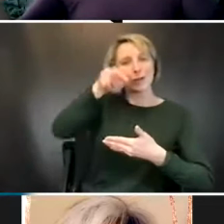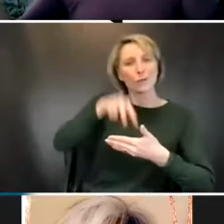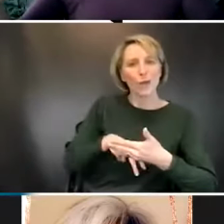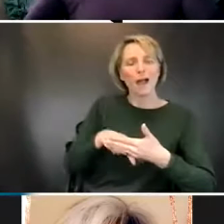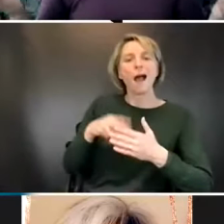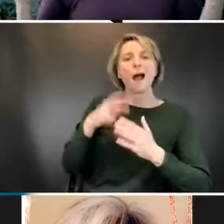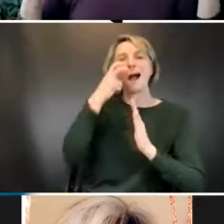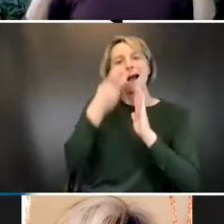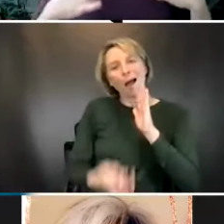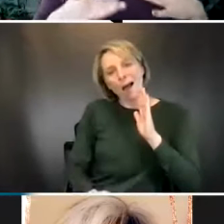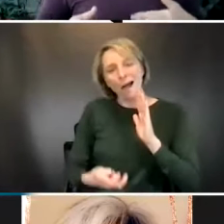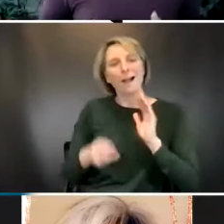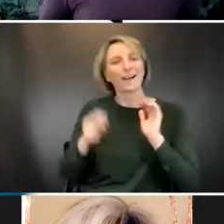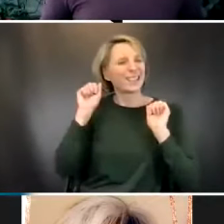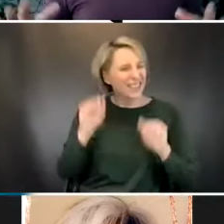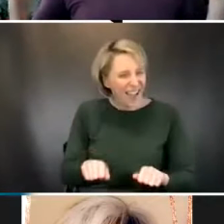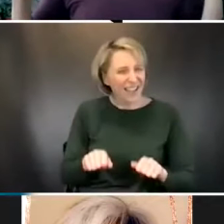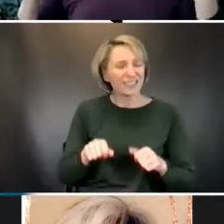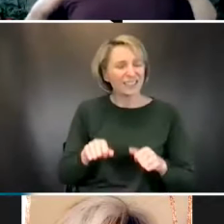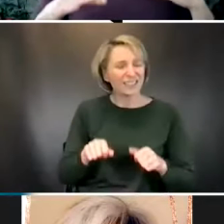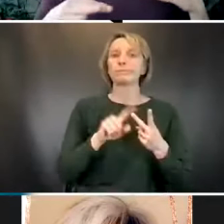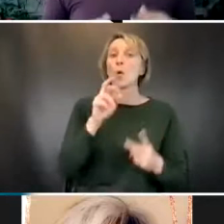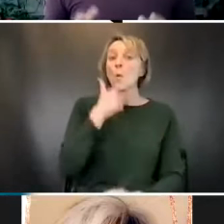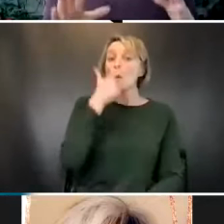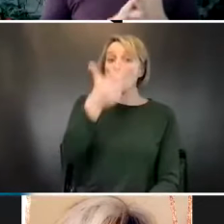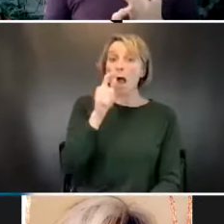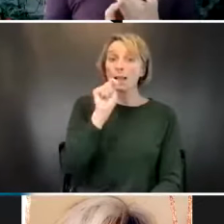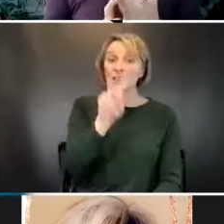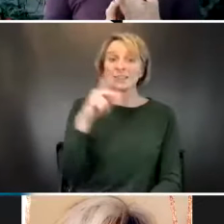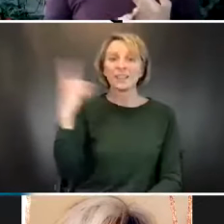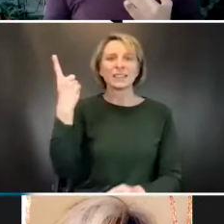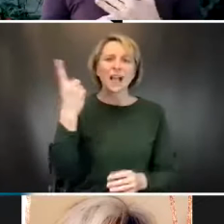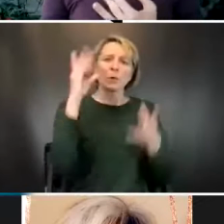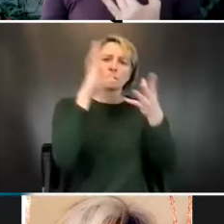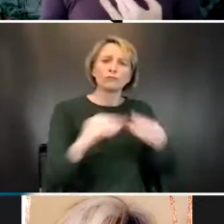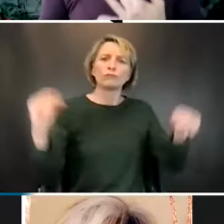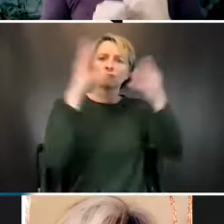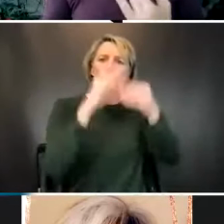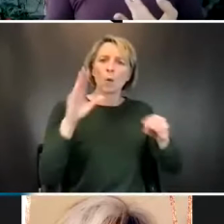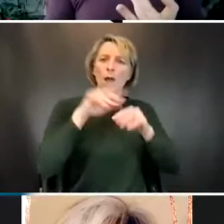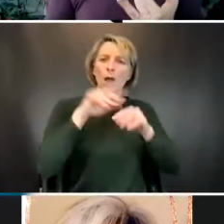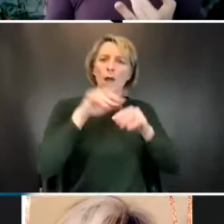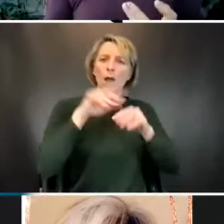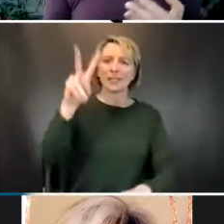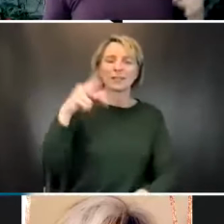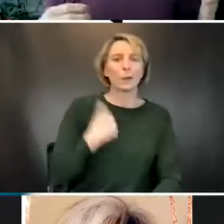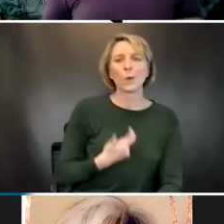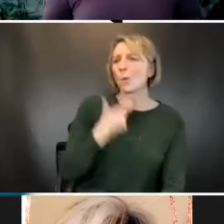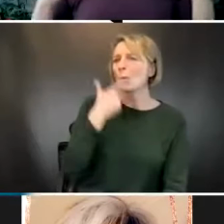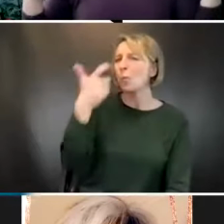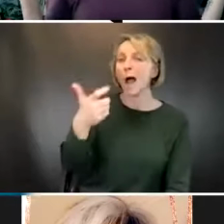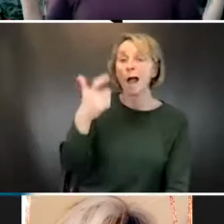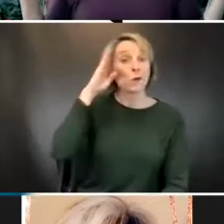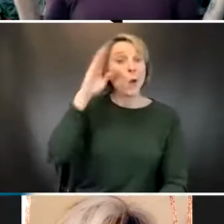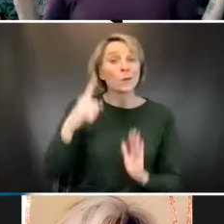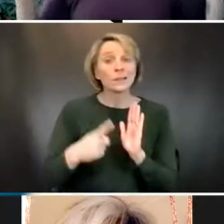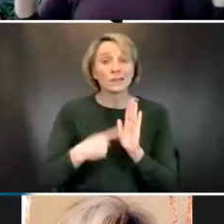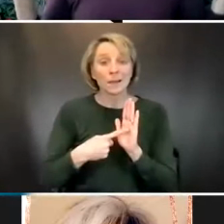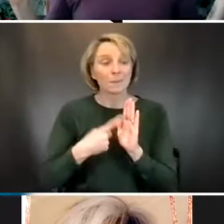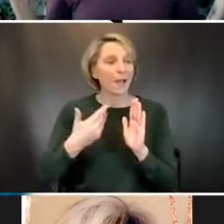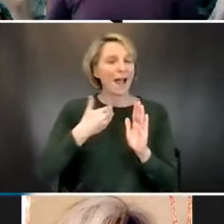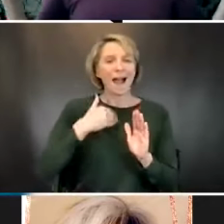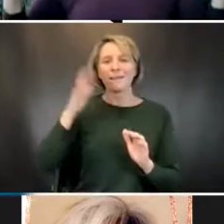in the story. We get that opportunity to calm down. So this is why binge watching Friends has become like